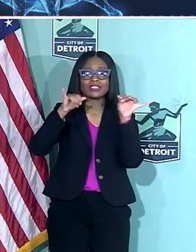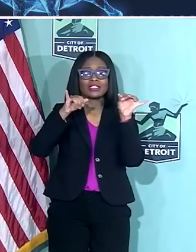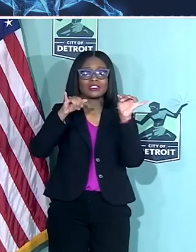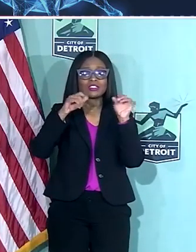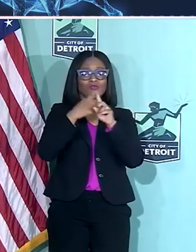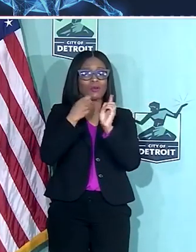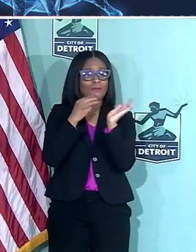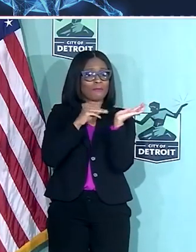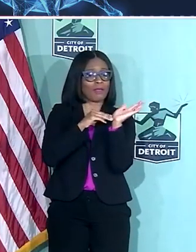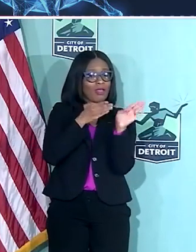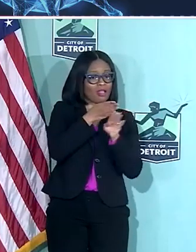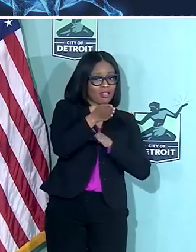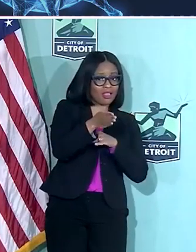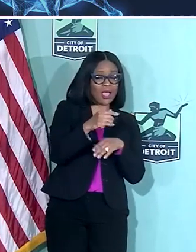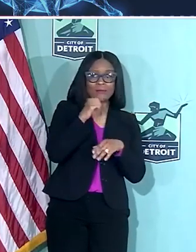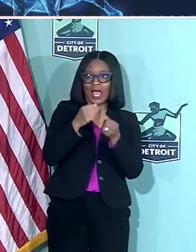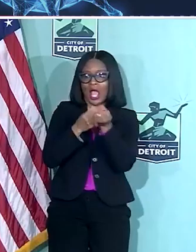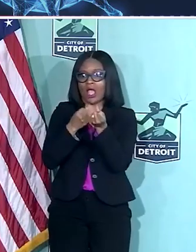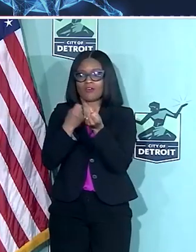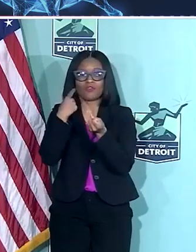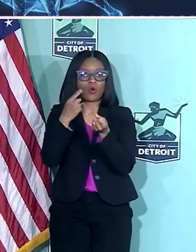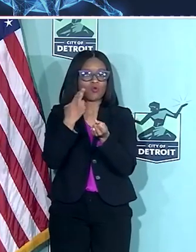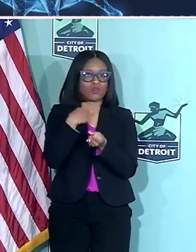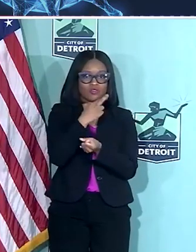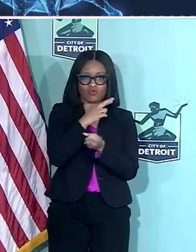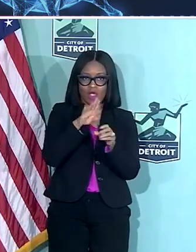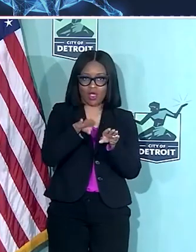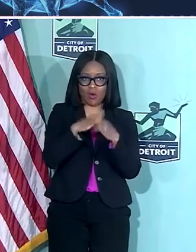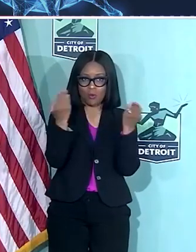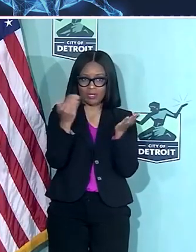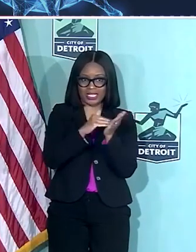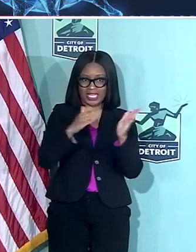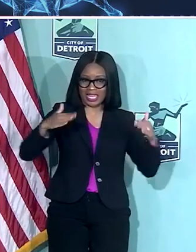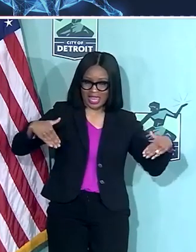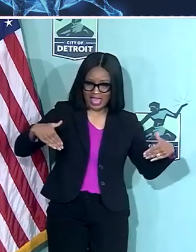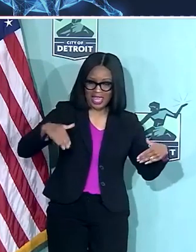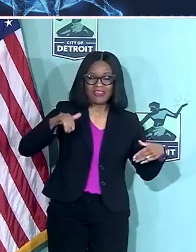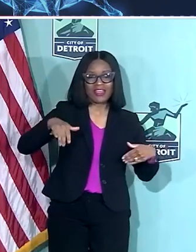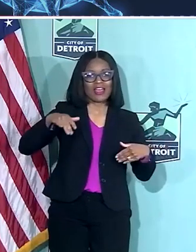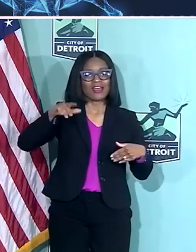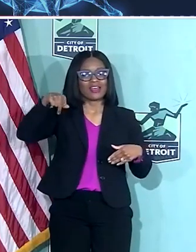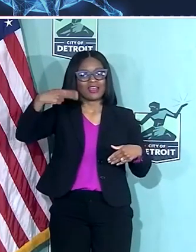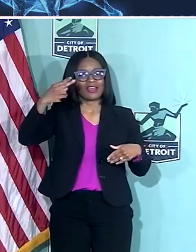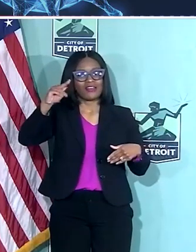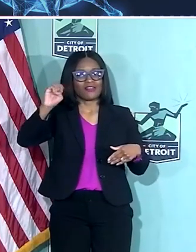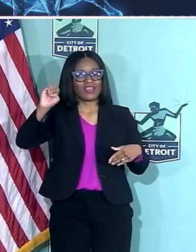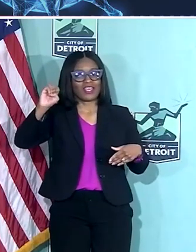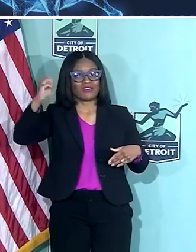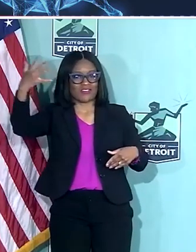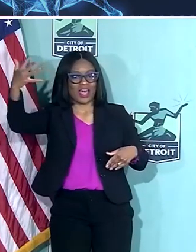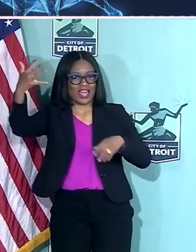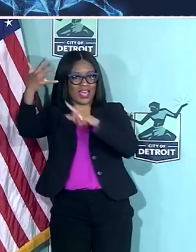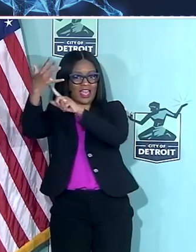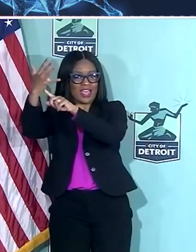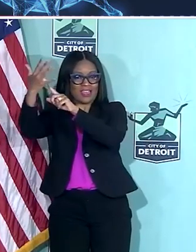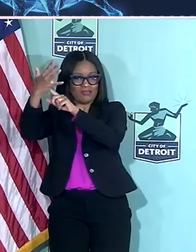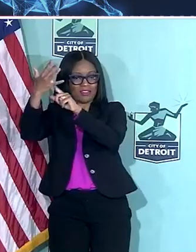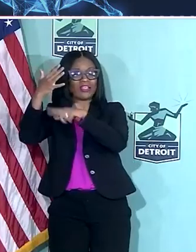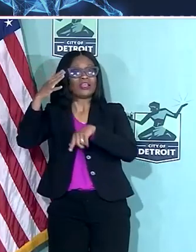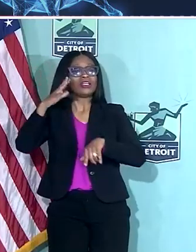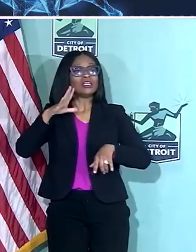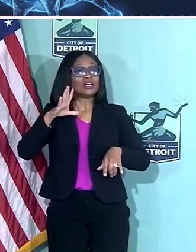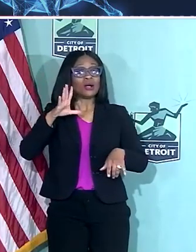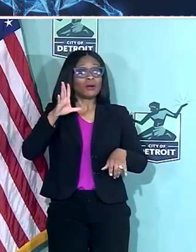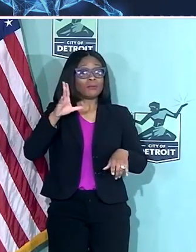what we intend to do. I'm not advocating for restaurants yet, but that's phase 5, at least under the phases that were released. But